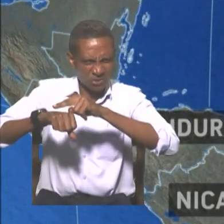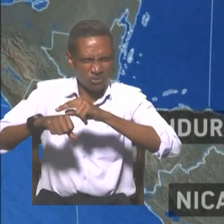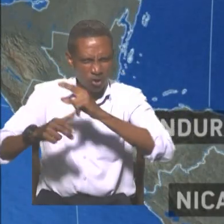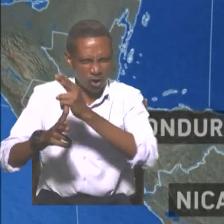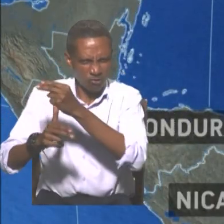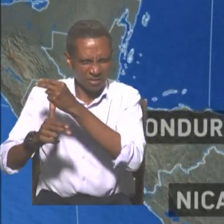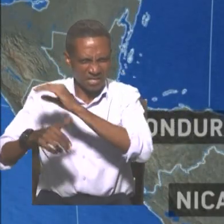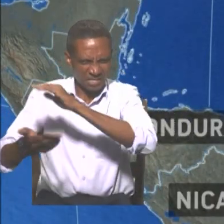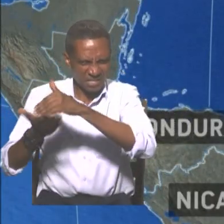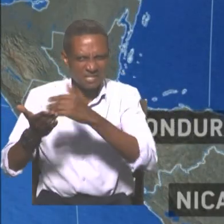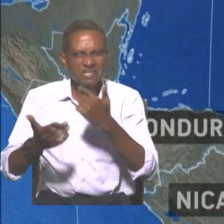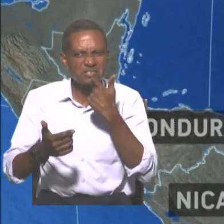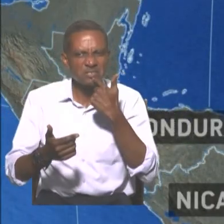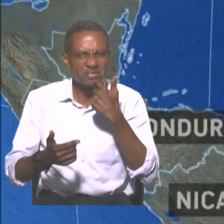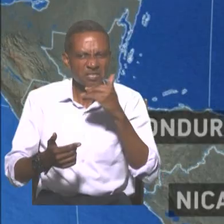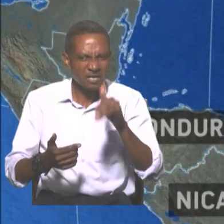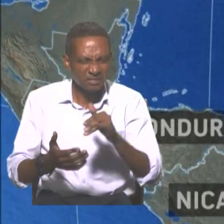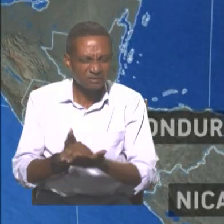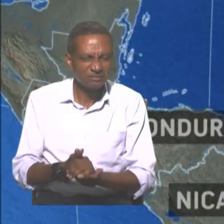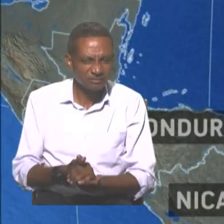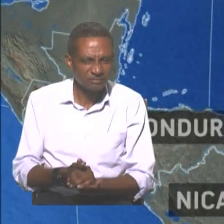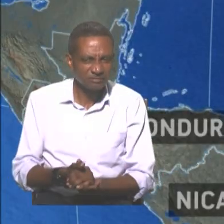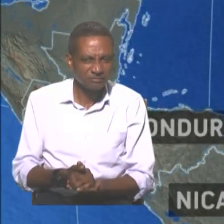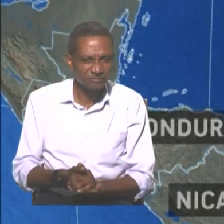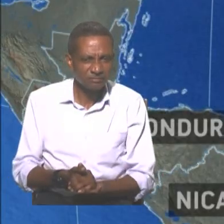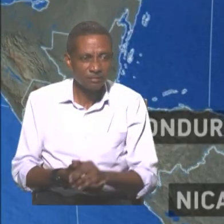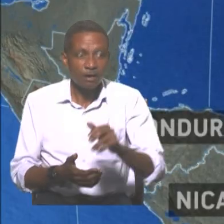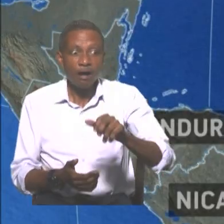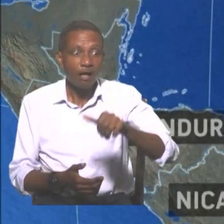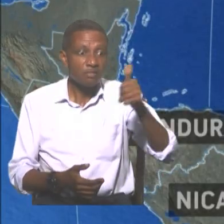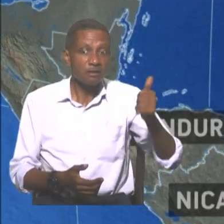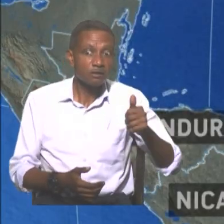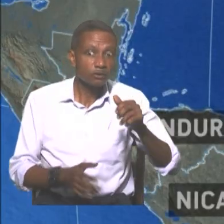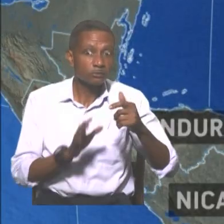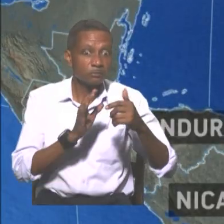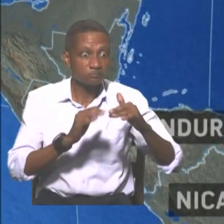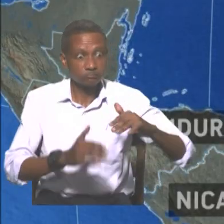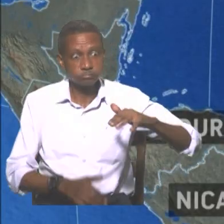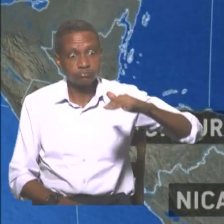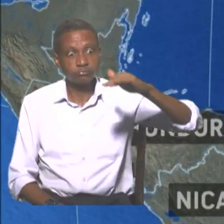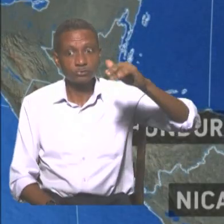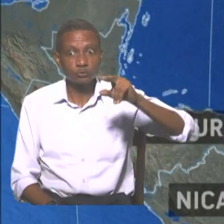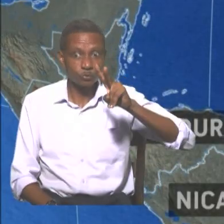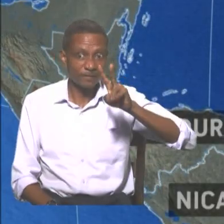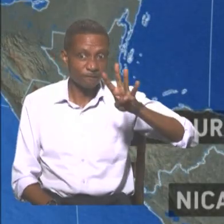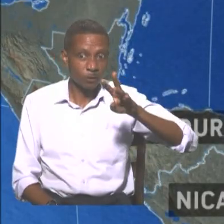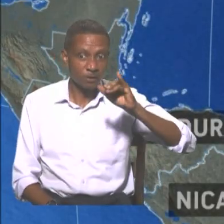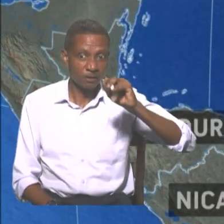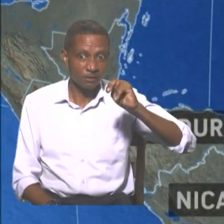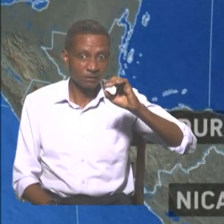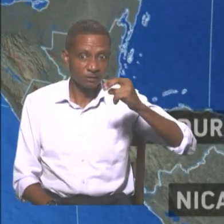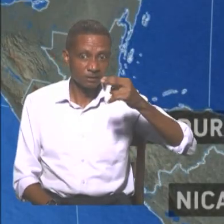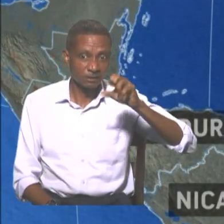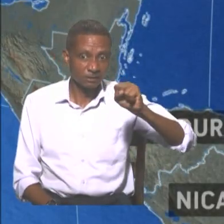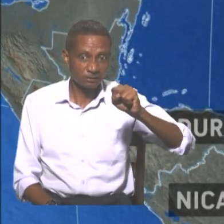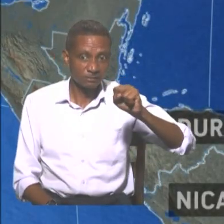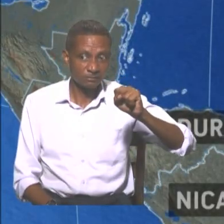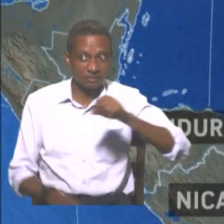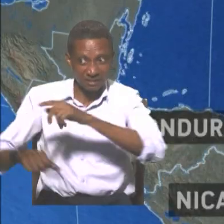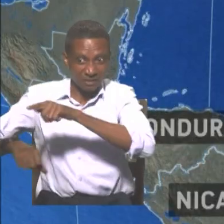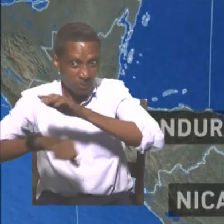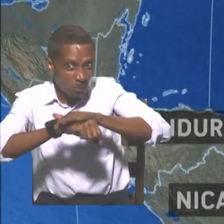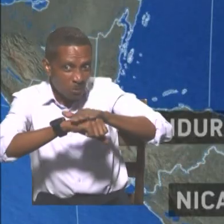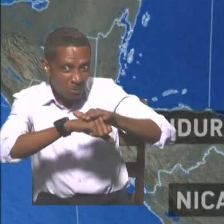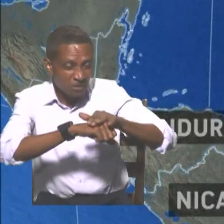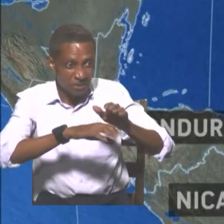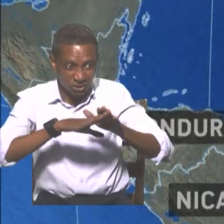models projecting up to 24 inches. Now, the National Hurricane Center's latest advisory warns that Jamaica could see